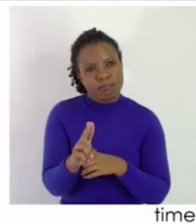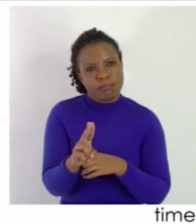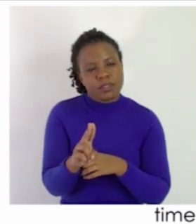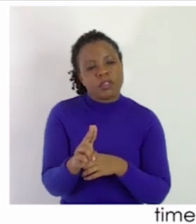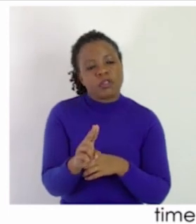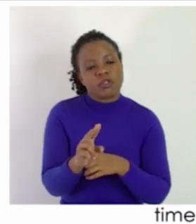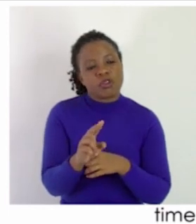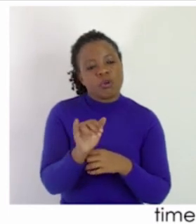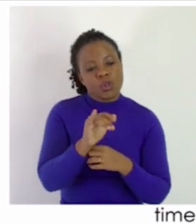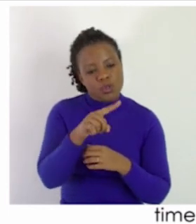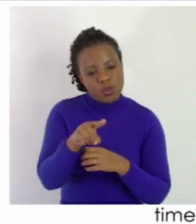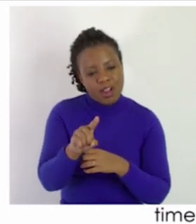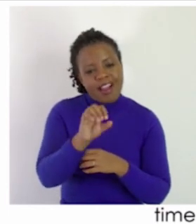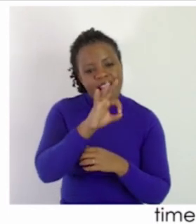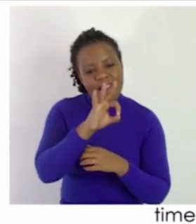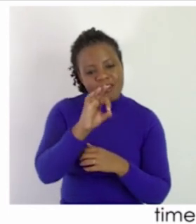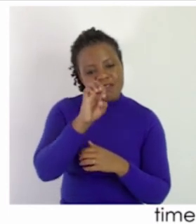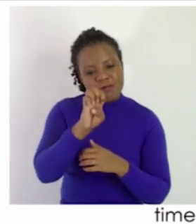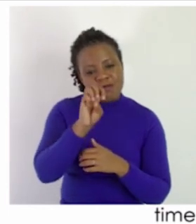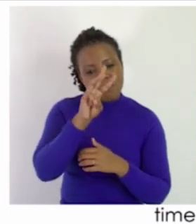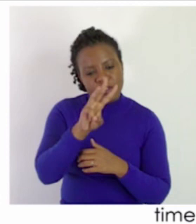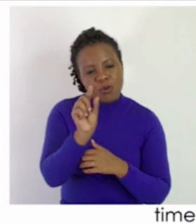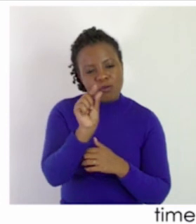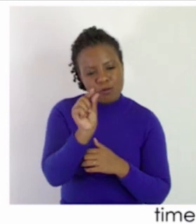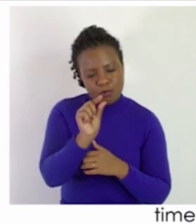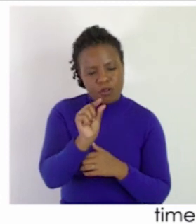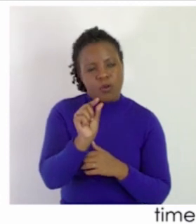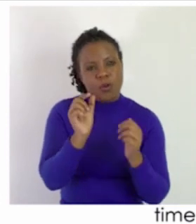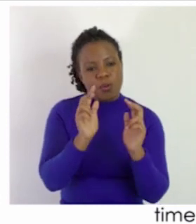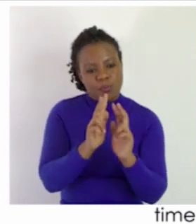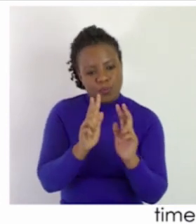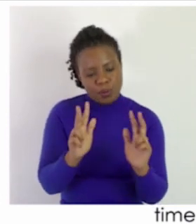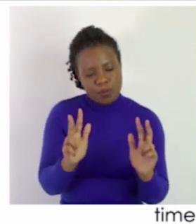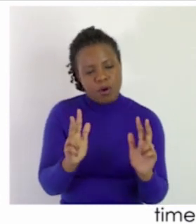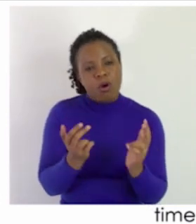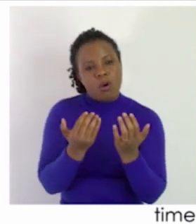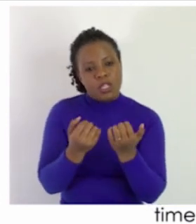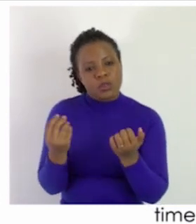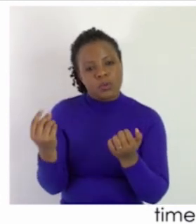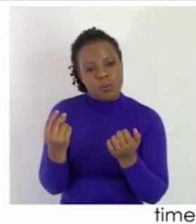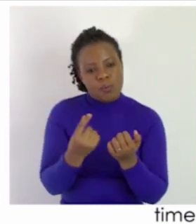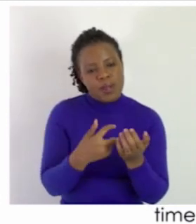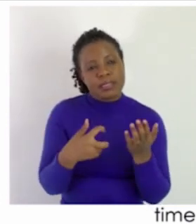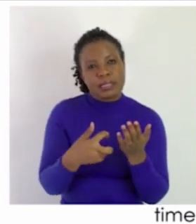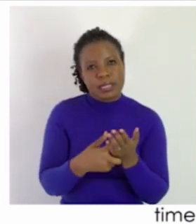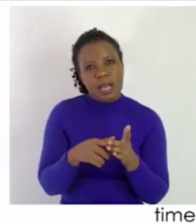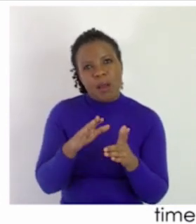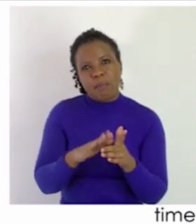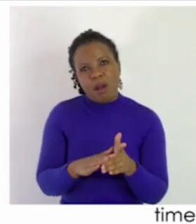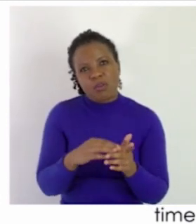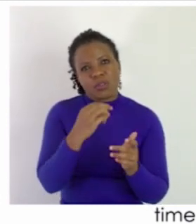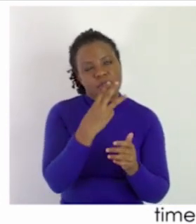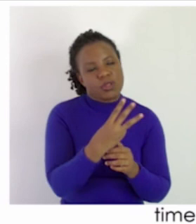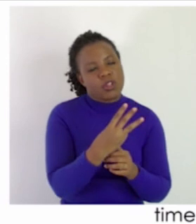few people waiting to buy tickets about 3 or 4. There are a few